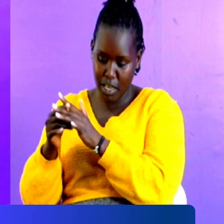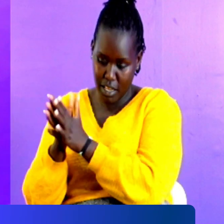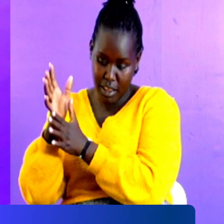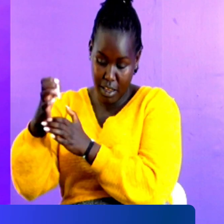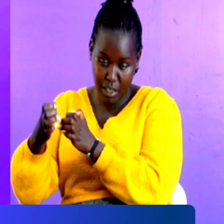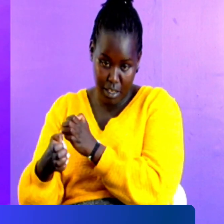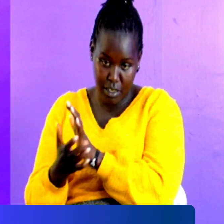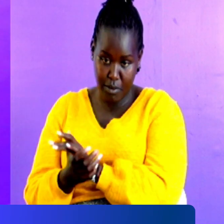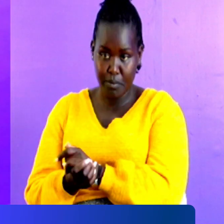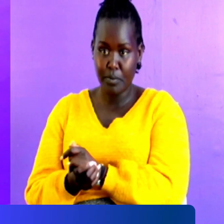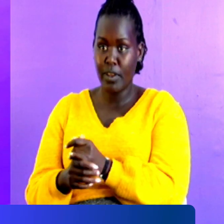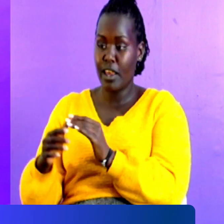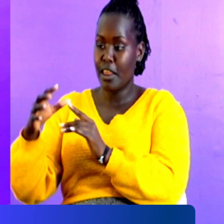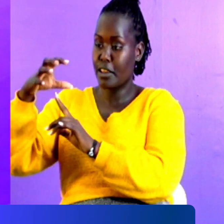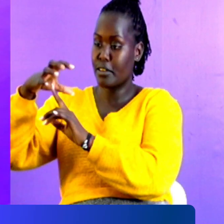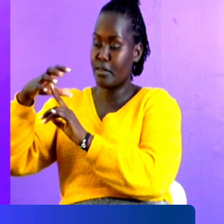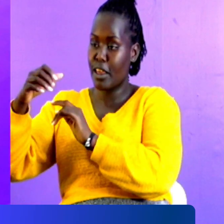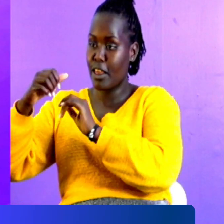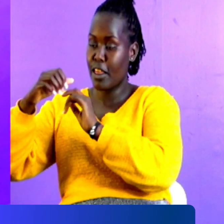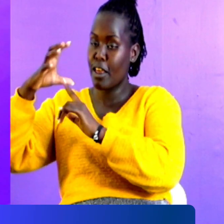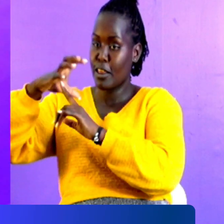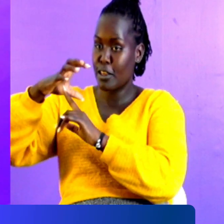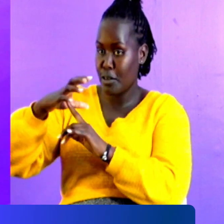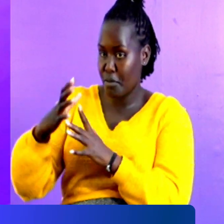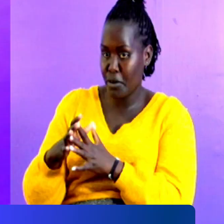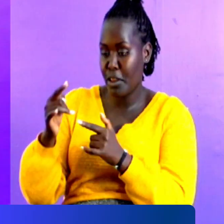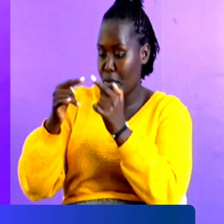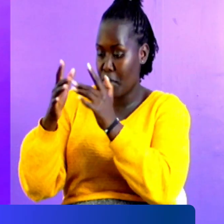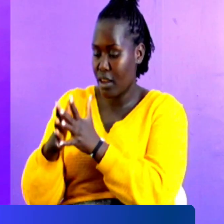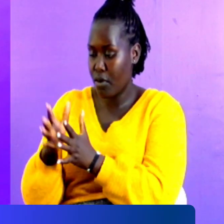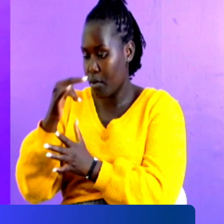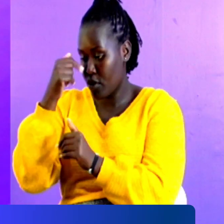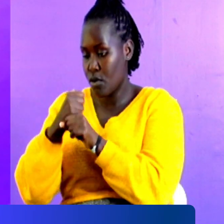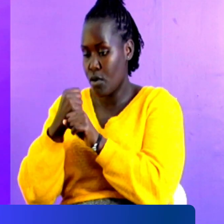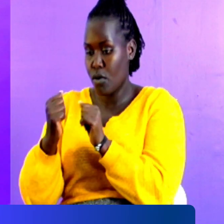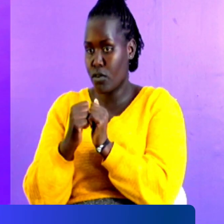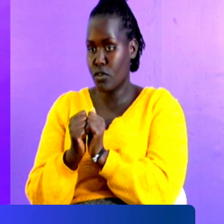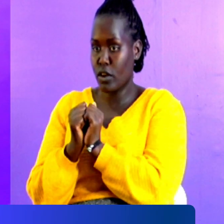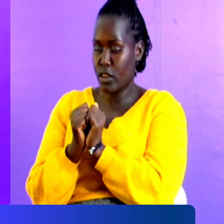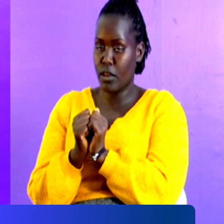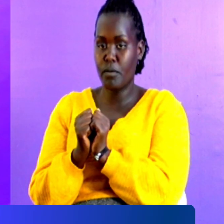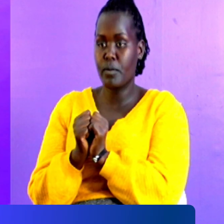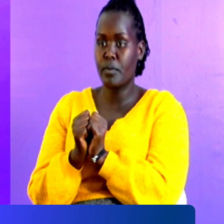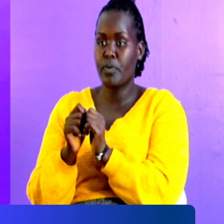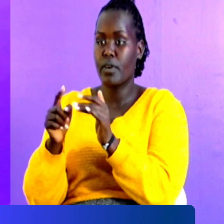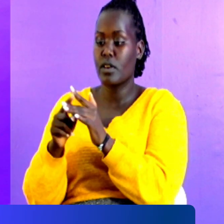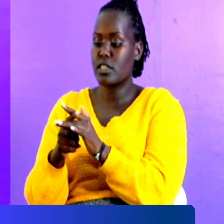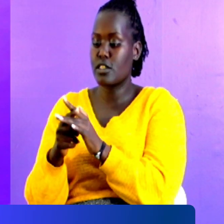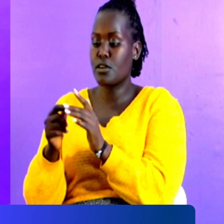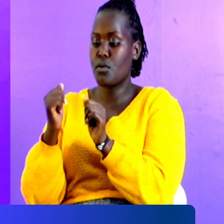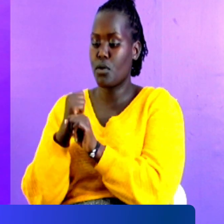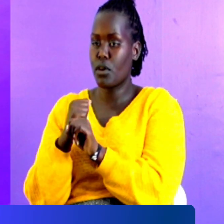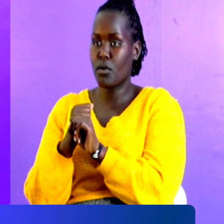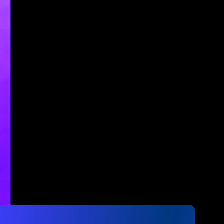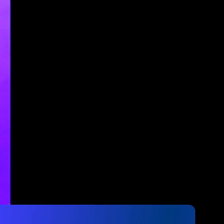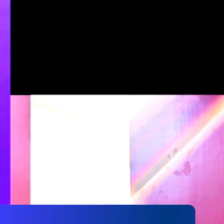conqueror. because the conqueror, the Yeah, champion, yeah. because I worked with him. Morara Kebaso we were forming Inject Party. I started working with him before even this issue of